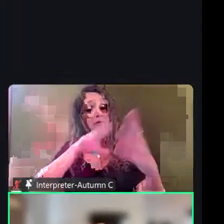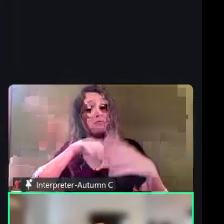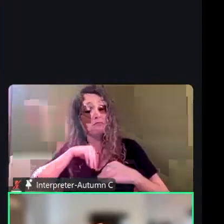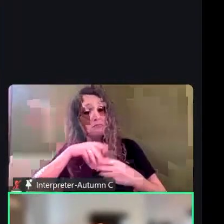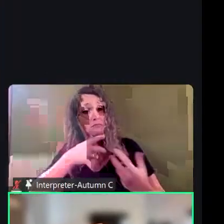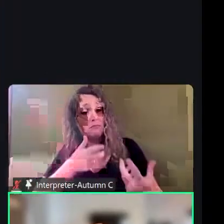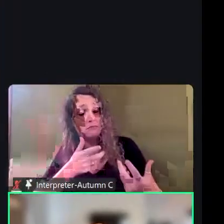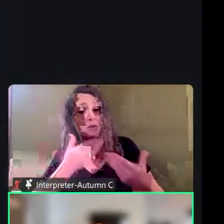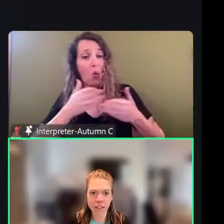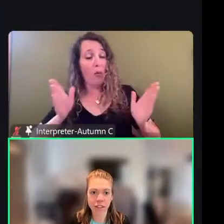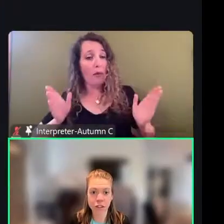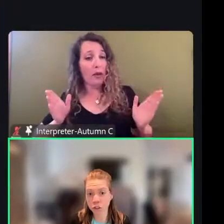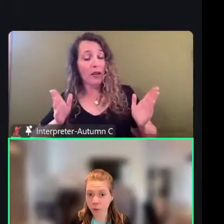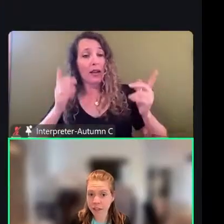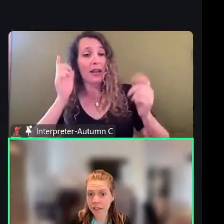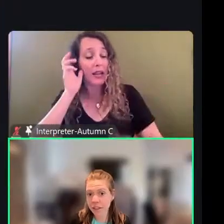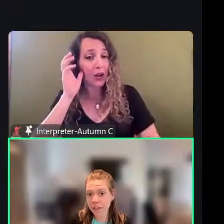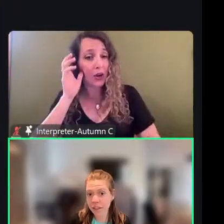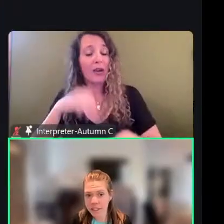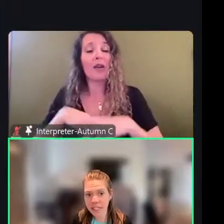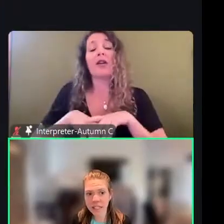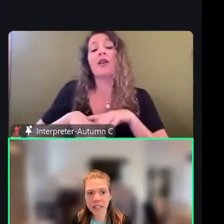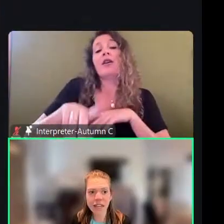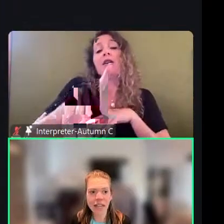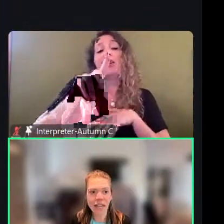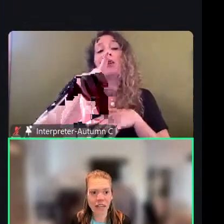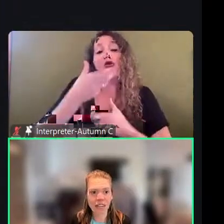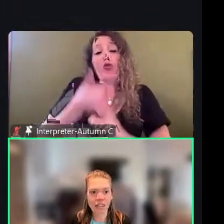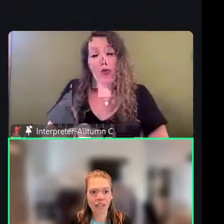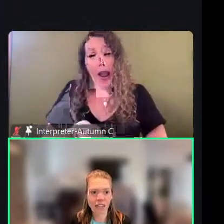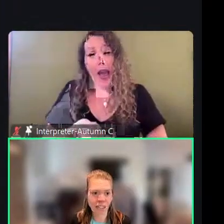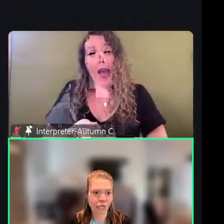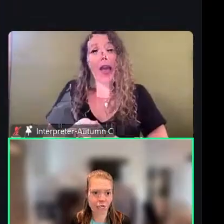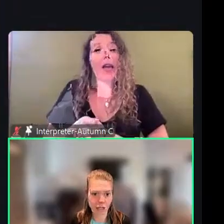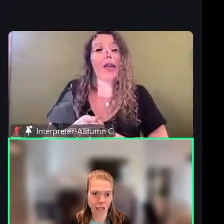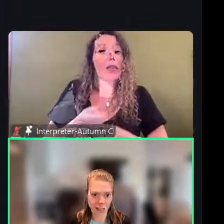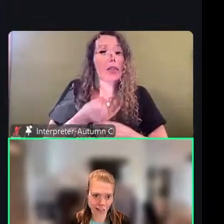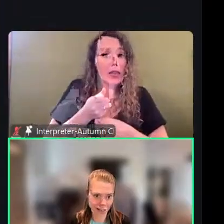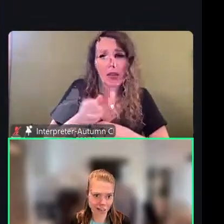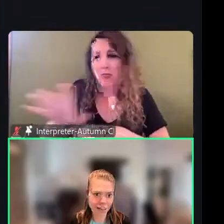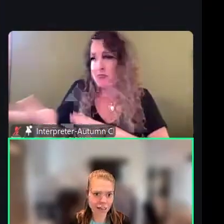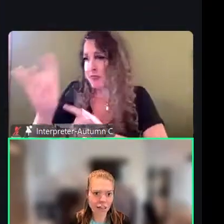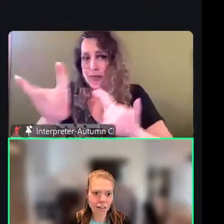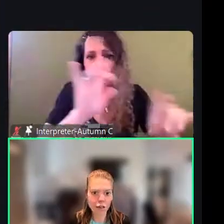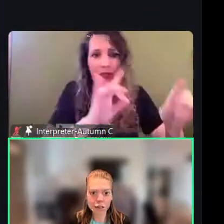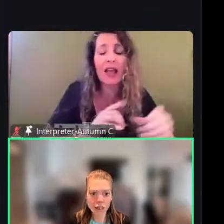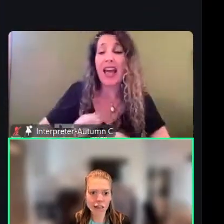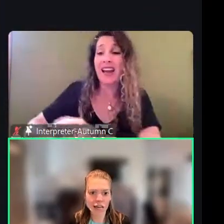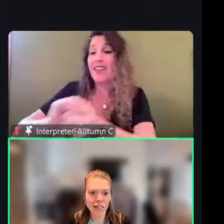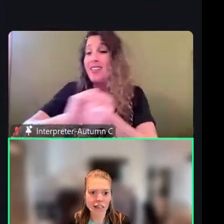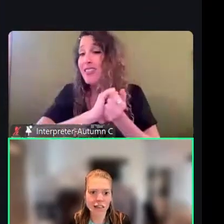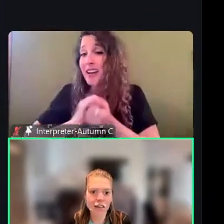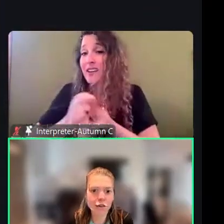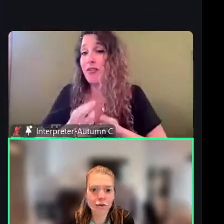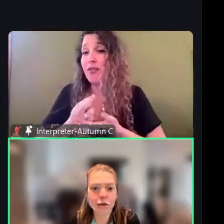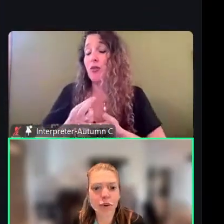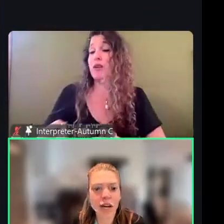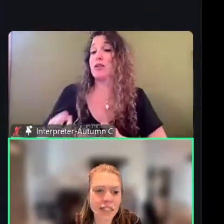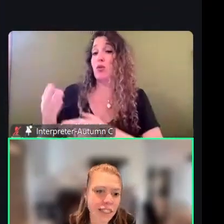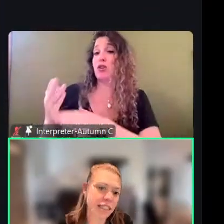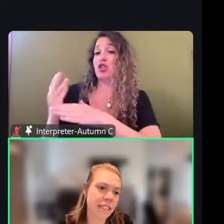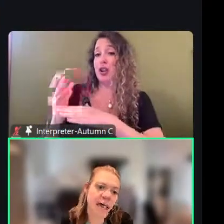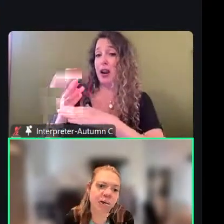intentional inclusiveness, strength sourcing, and collective resource sharing. Those are enacted